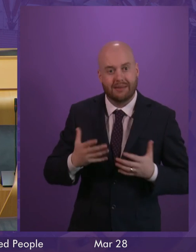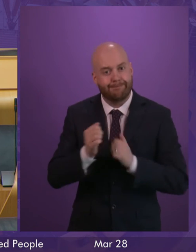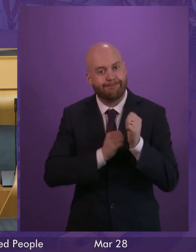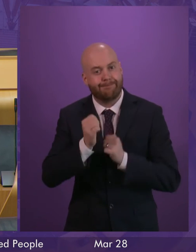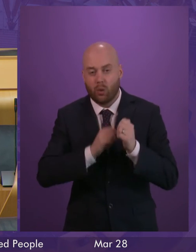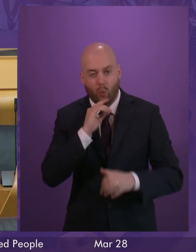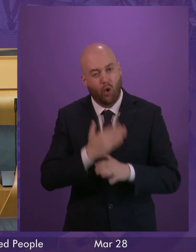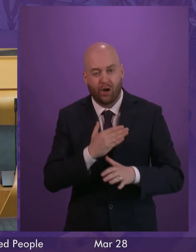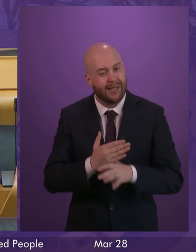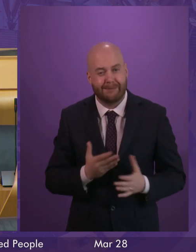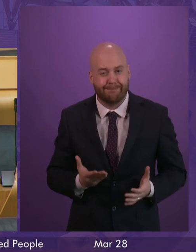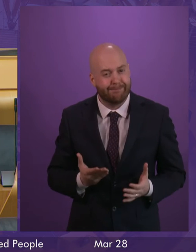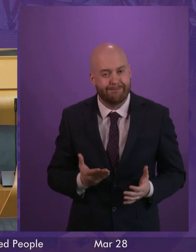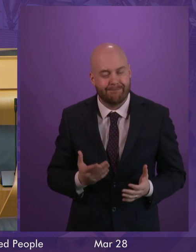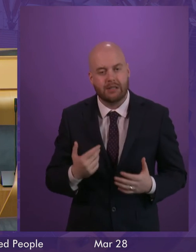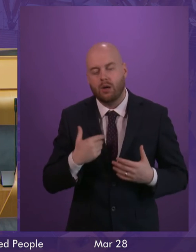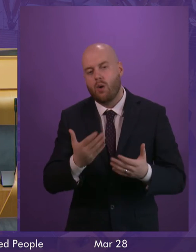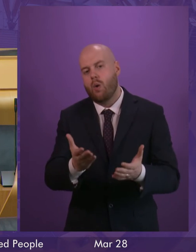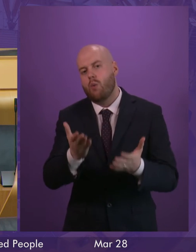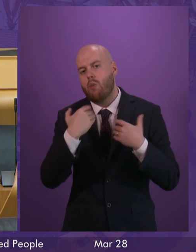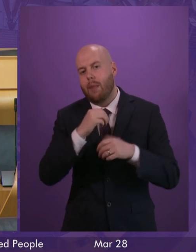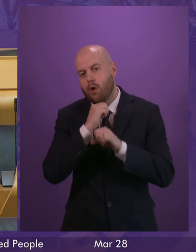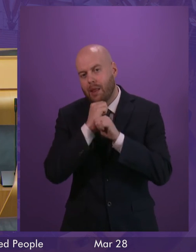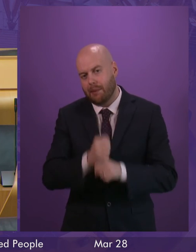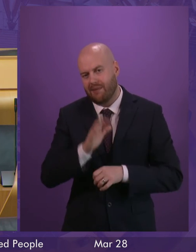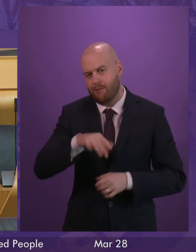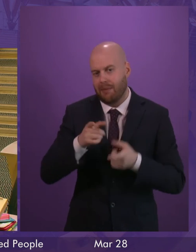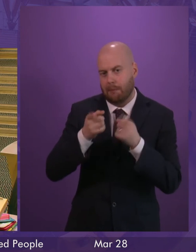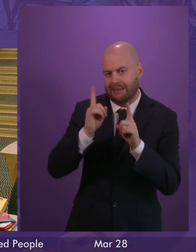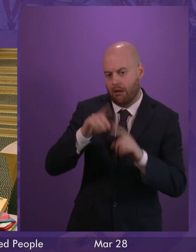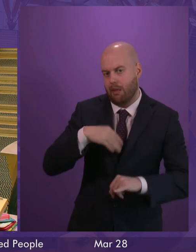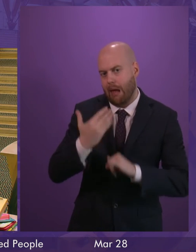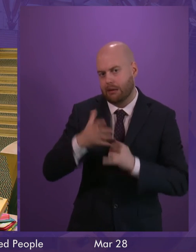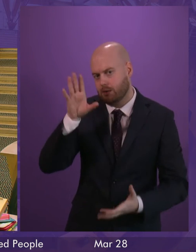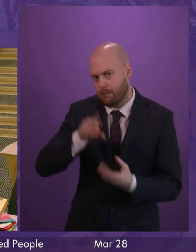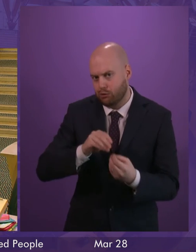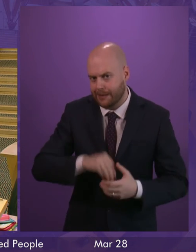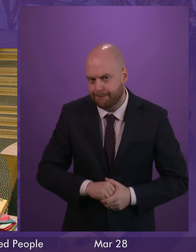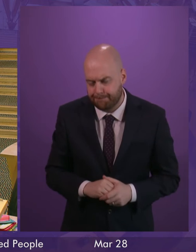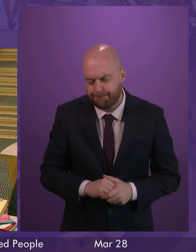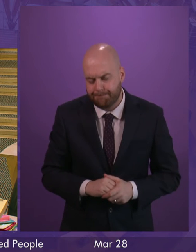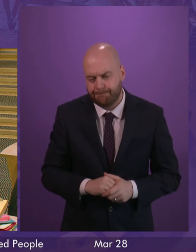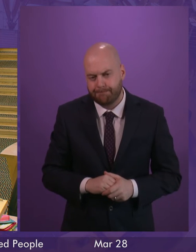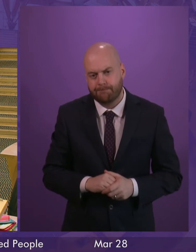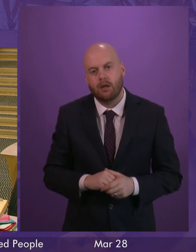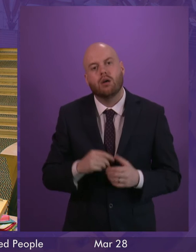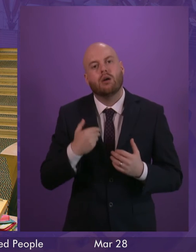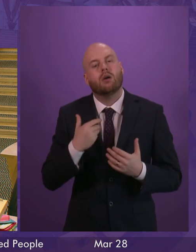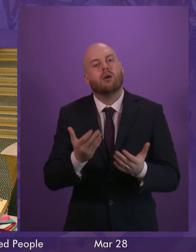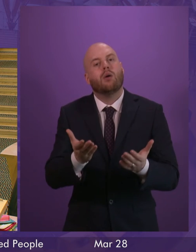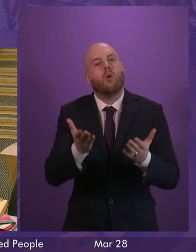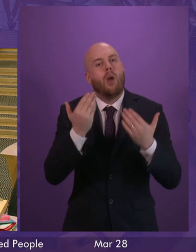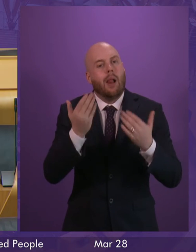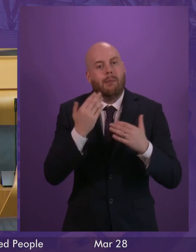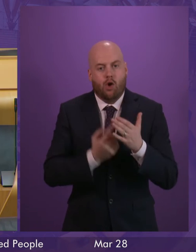I welcome such commitment from the Minister in summing up at the end. We welcome these opportunities to strengthen the rights of